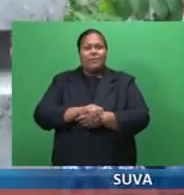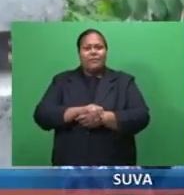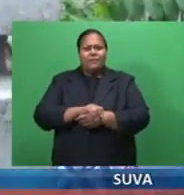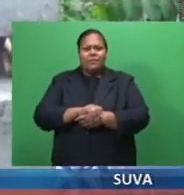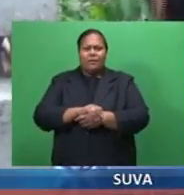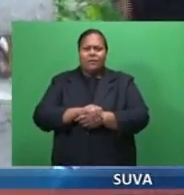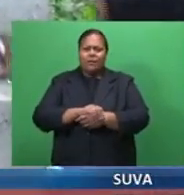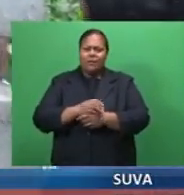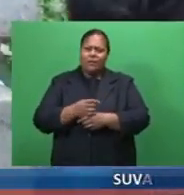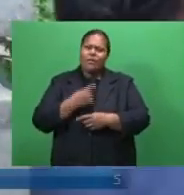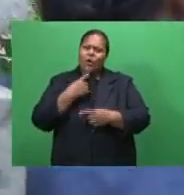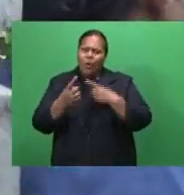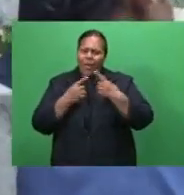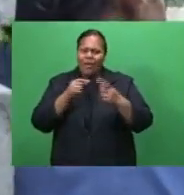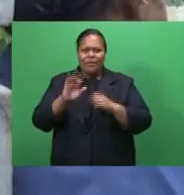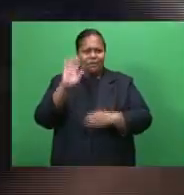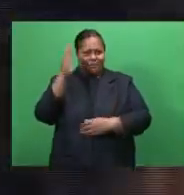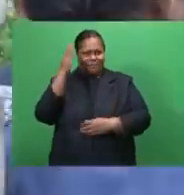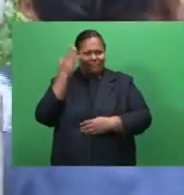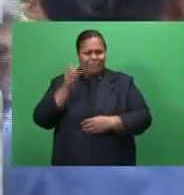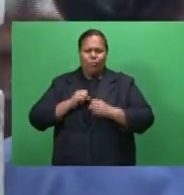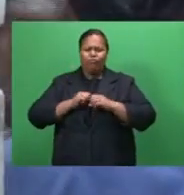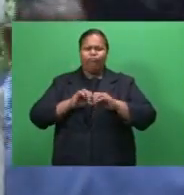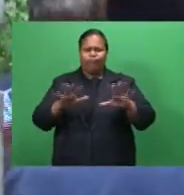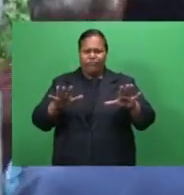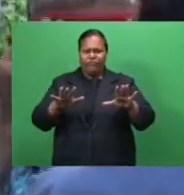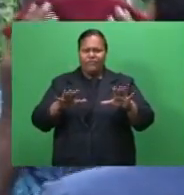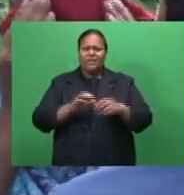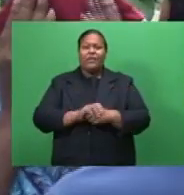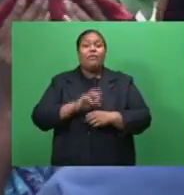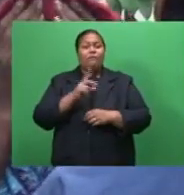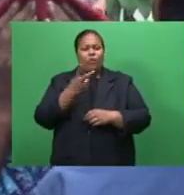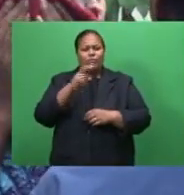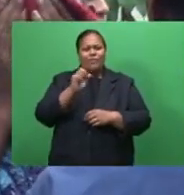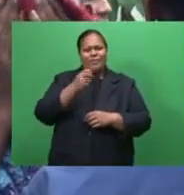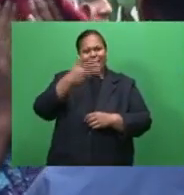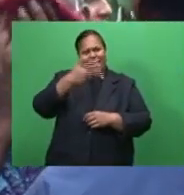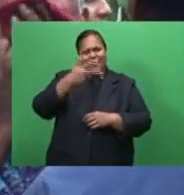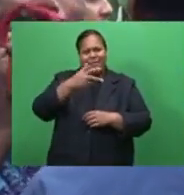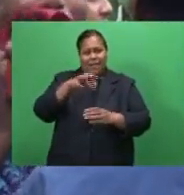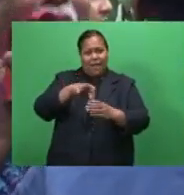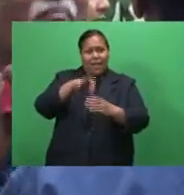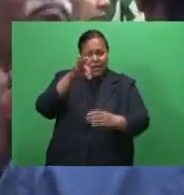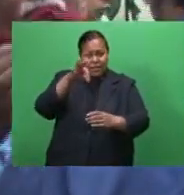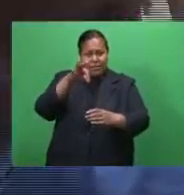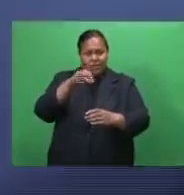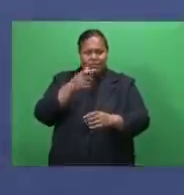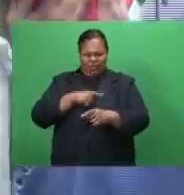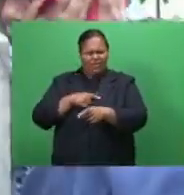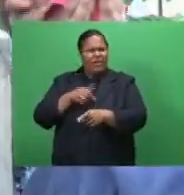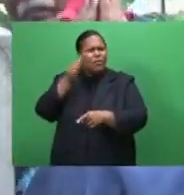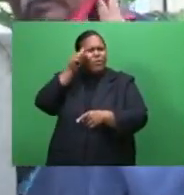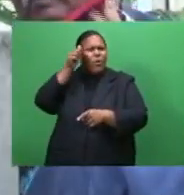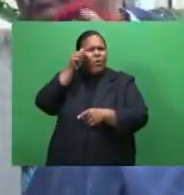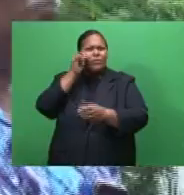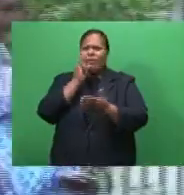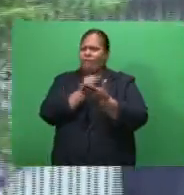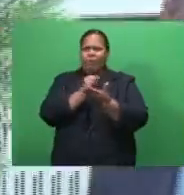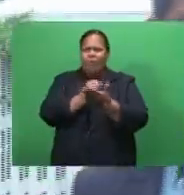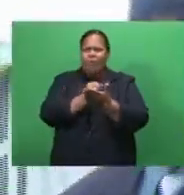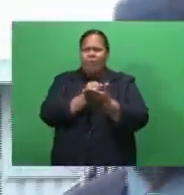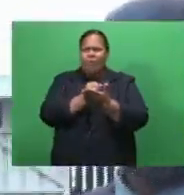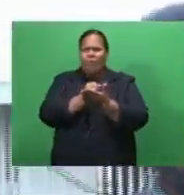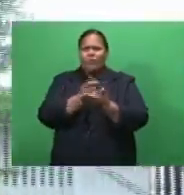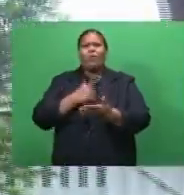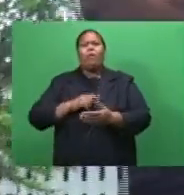on social media site Facebook relating to the 2018 elections, which he knew to be false or had no reason to believe